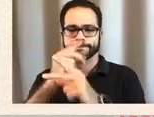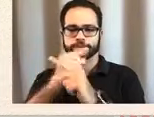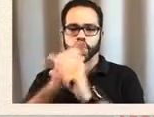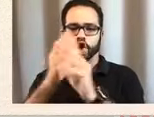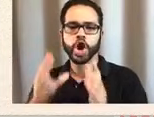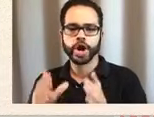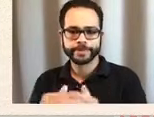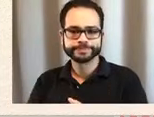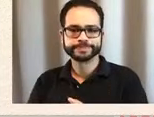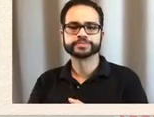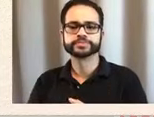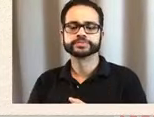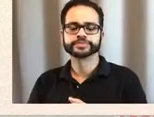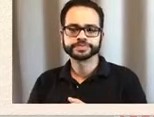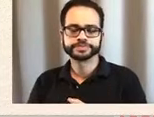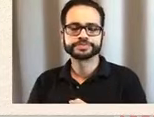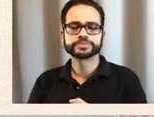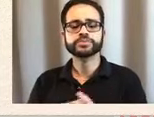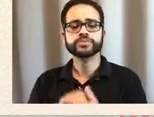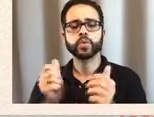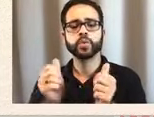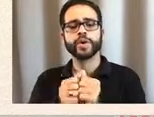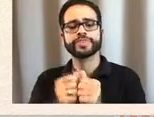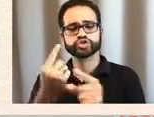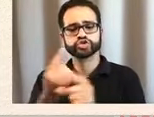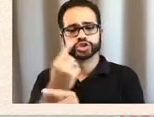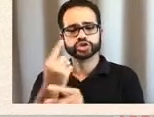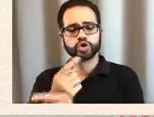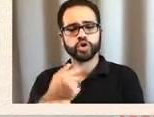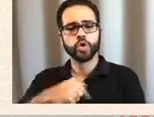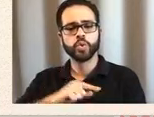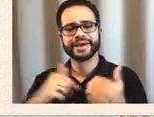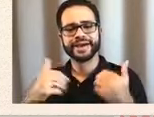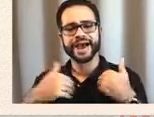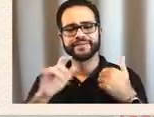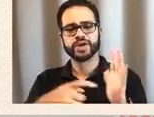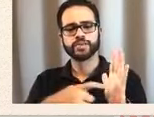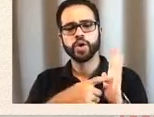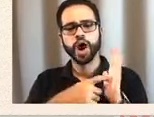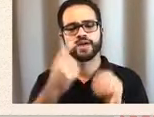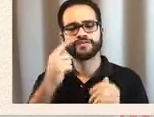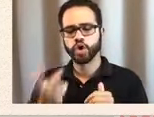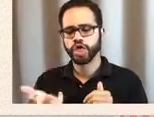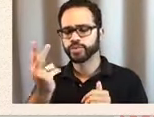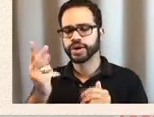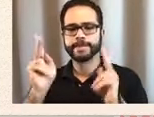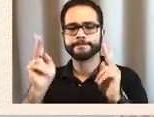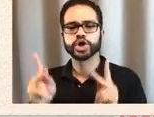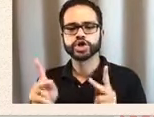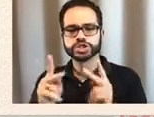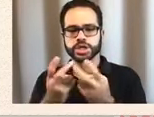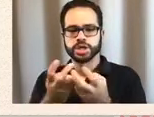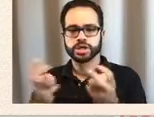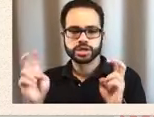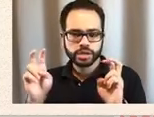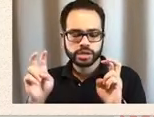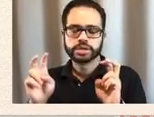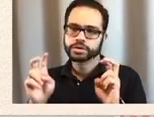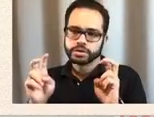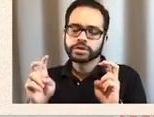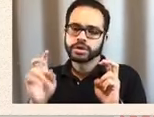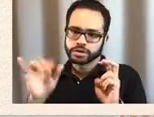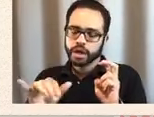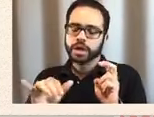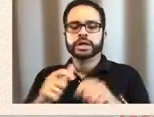have this requirement for the 3-person medical panel. And as you can imagine, that is time consuming, it can